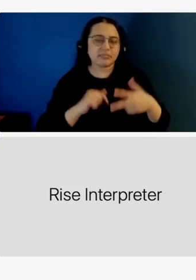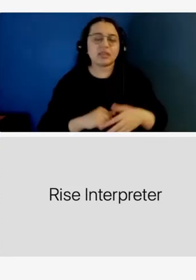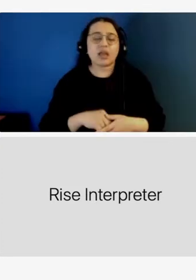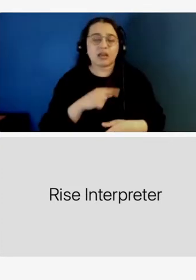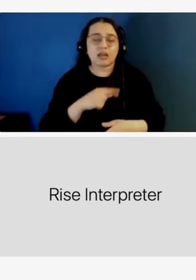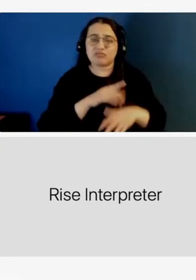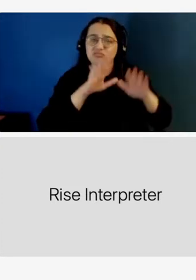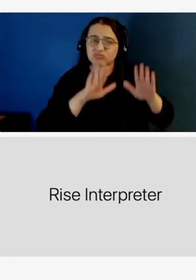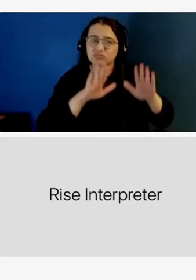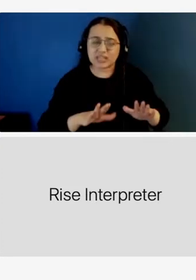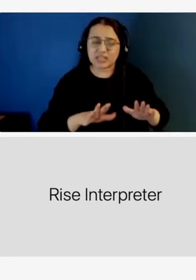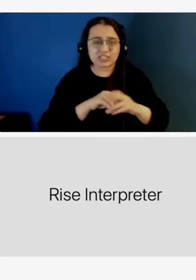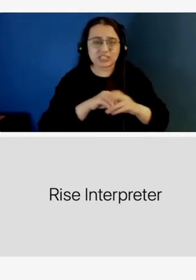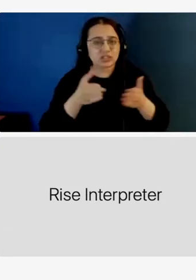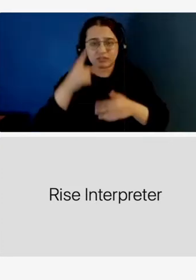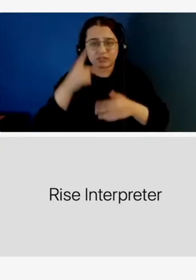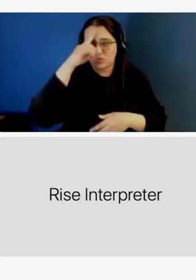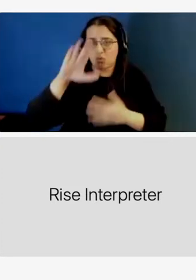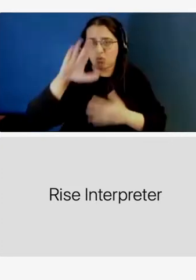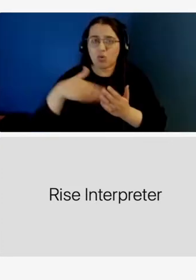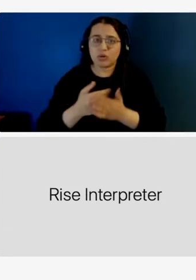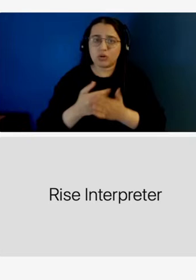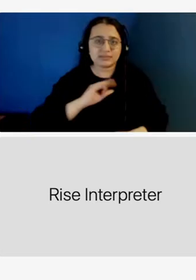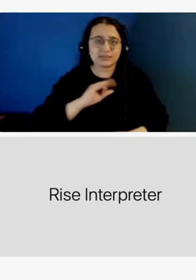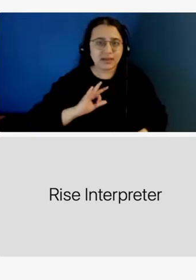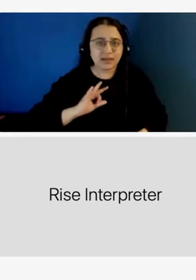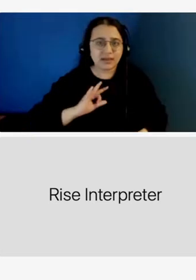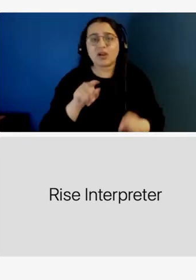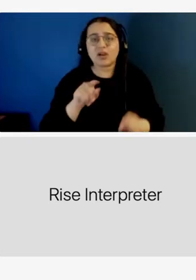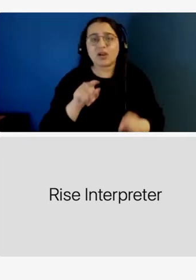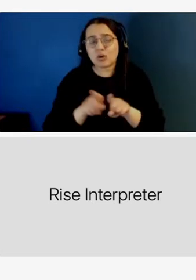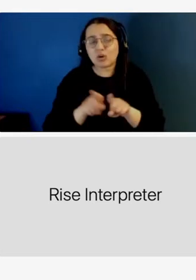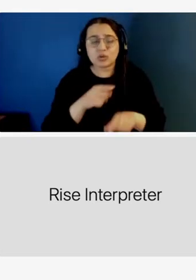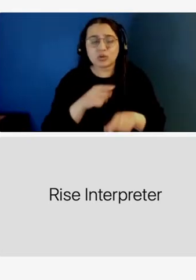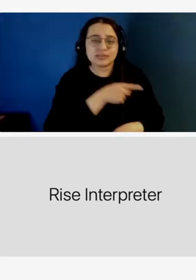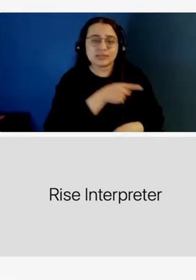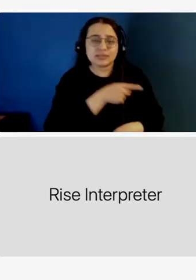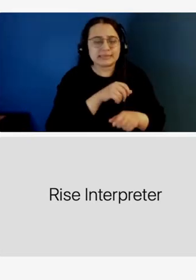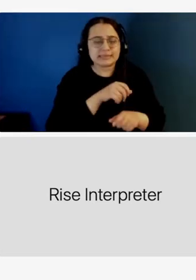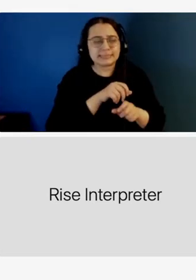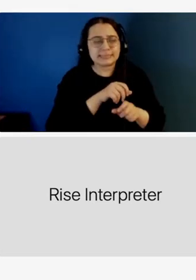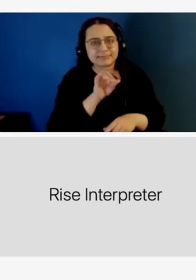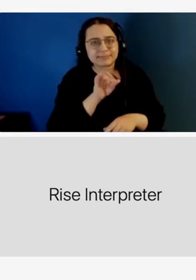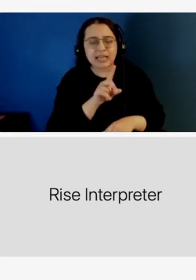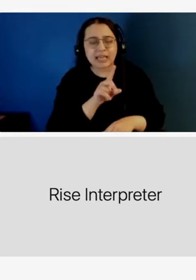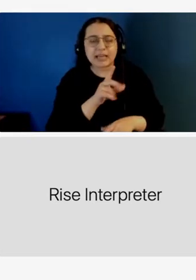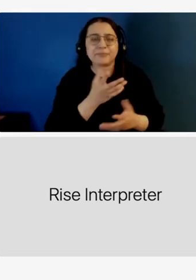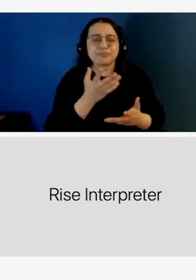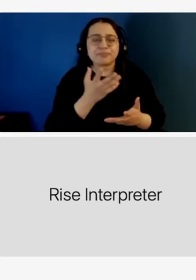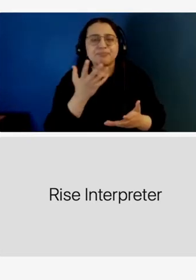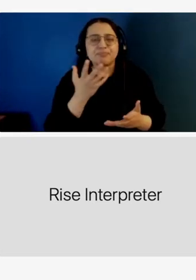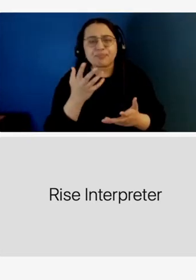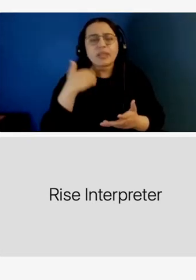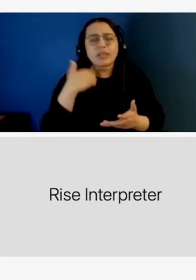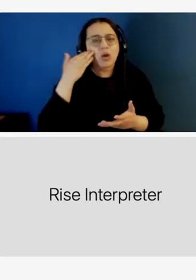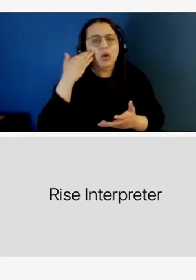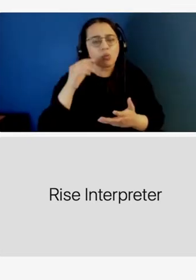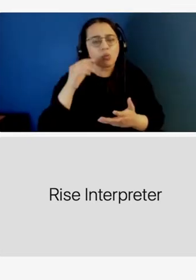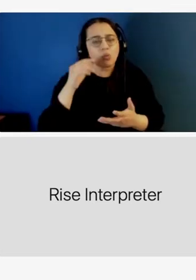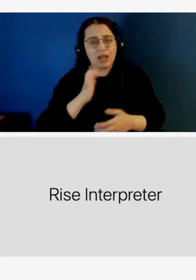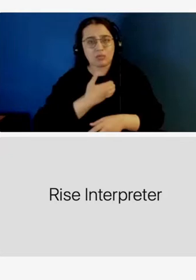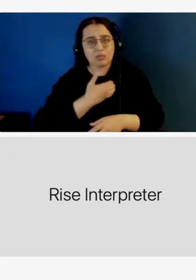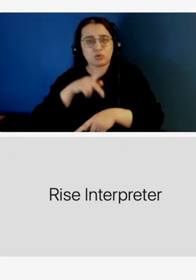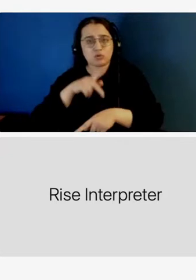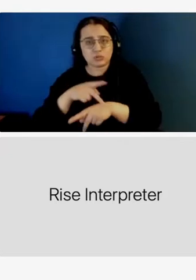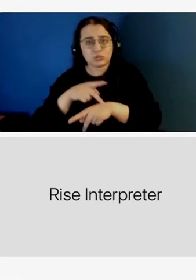well as she sent out, I know that our principal from BHS also attended. So it was a great,